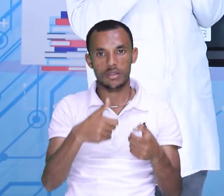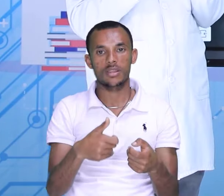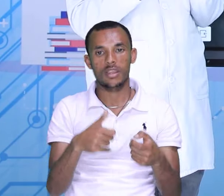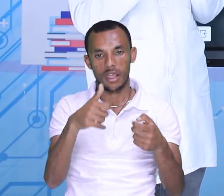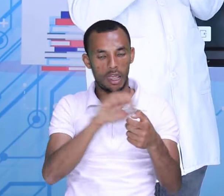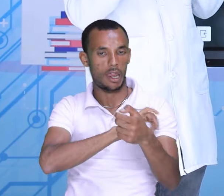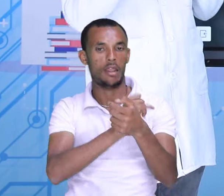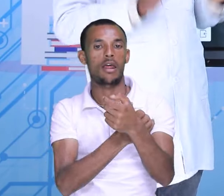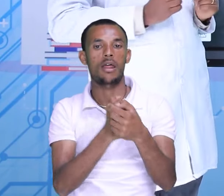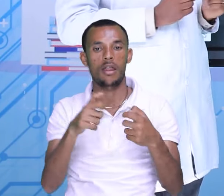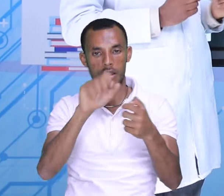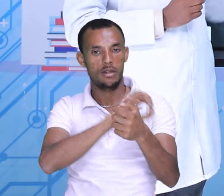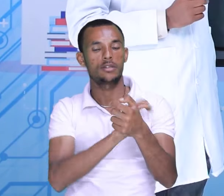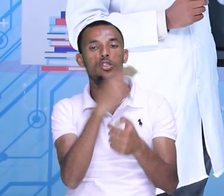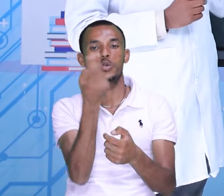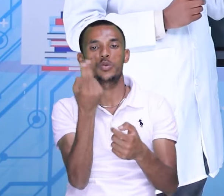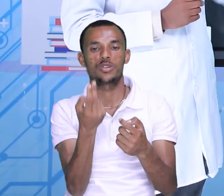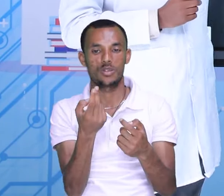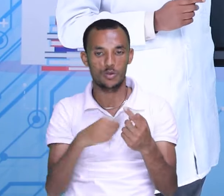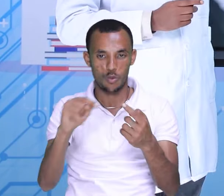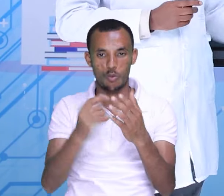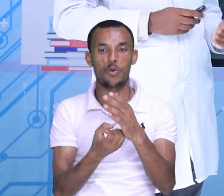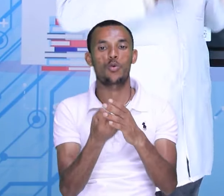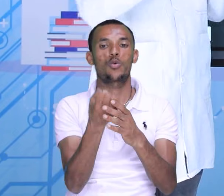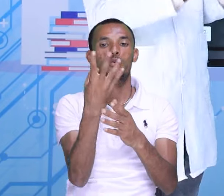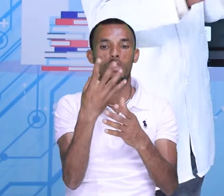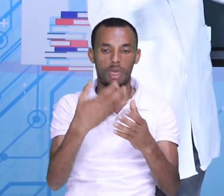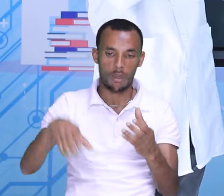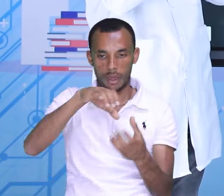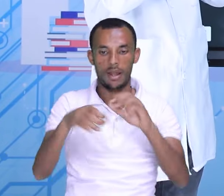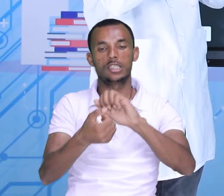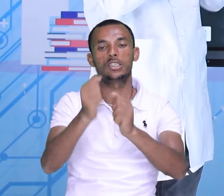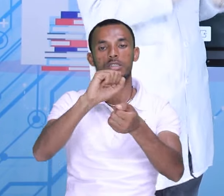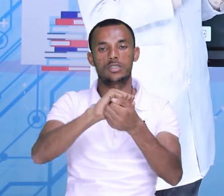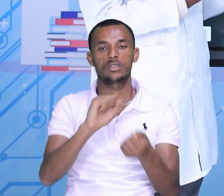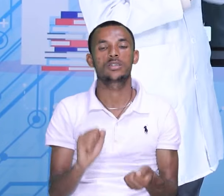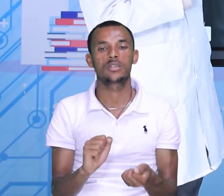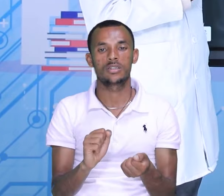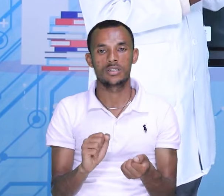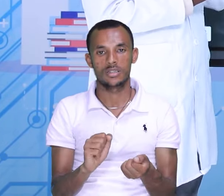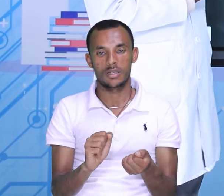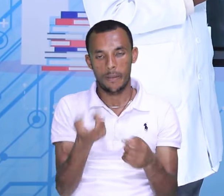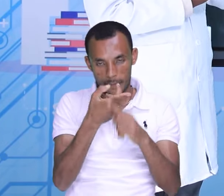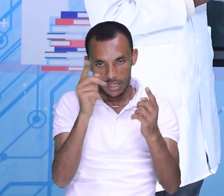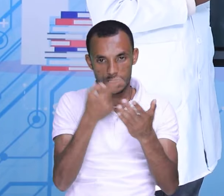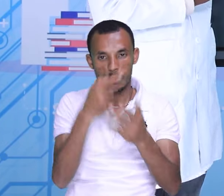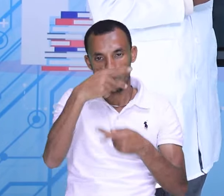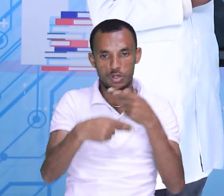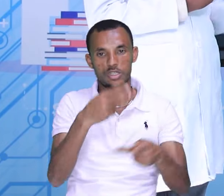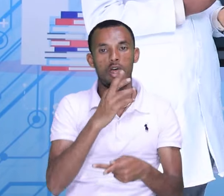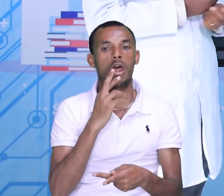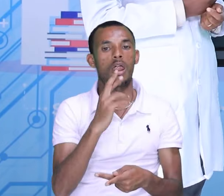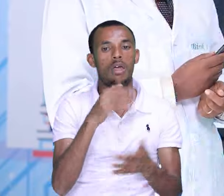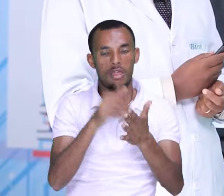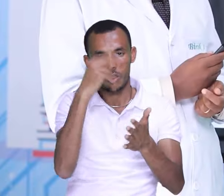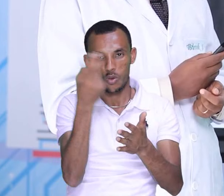used. Already electrical energy is used to produce chemical changes. When chemical changes takes place, but the process it